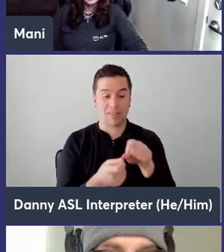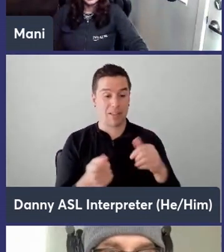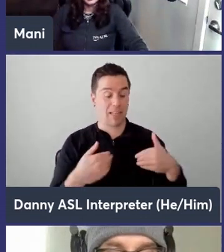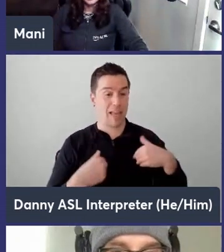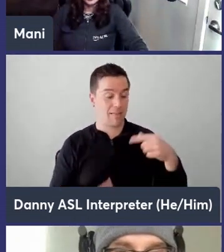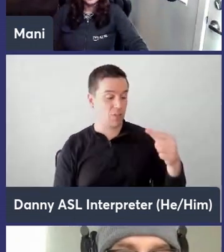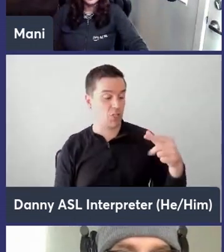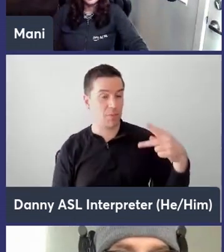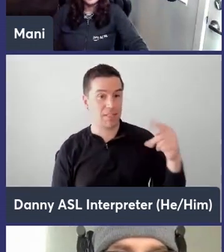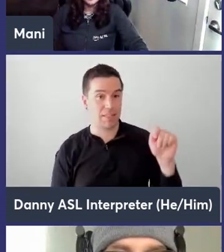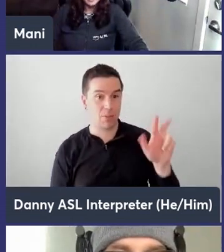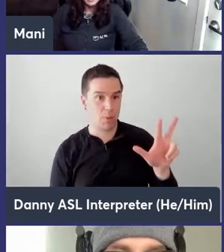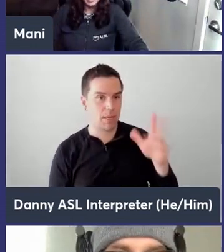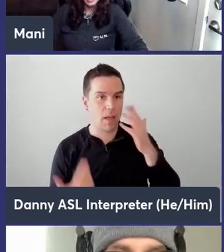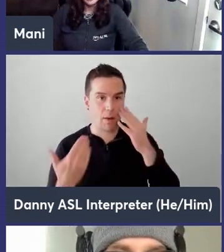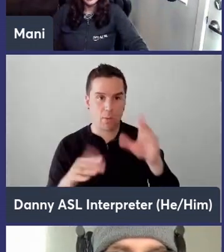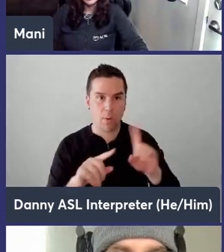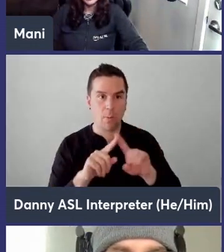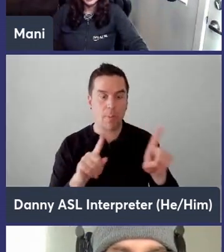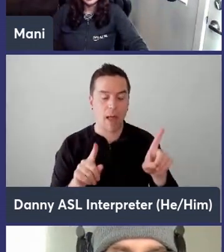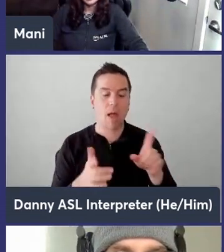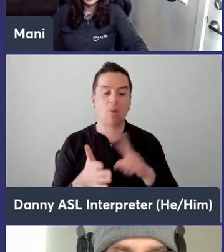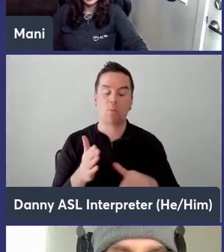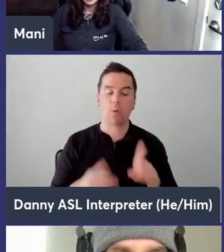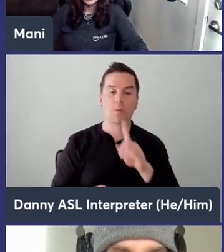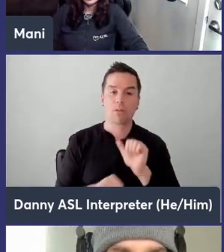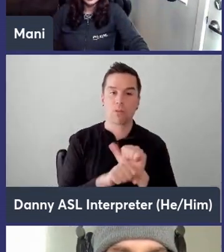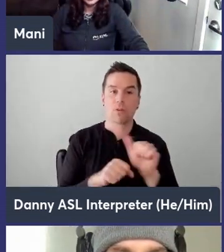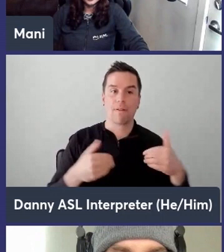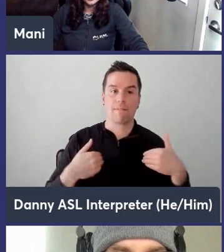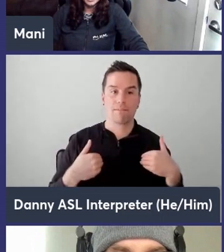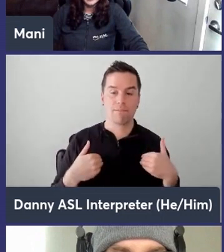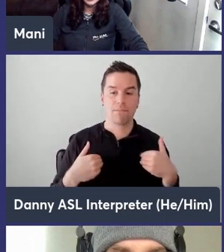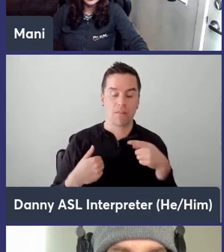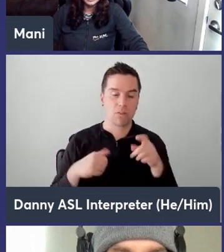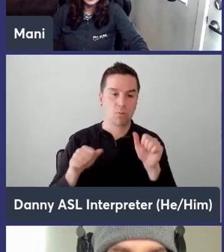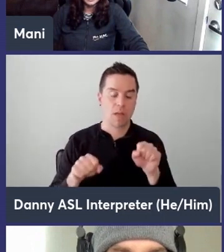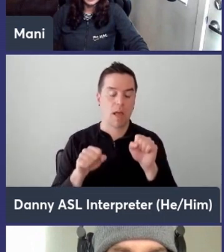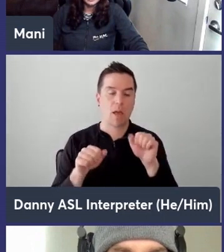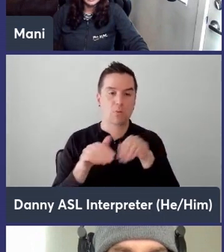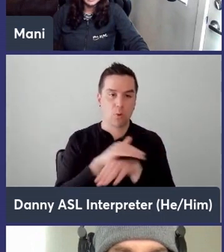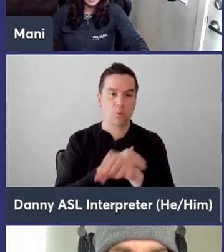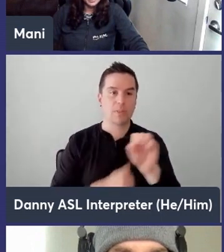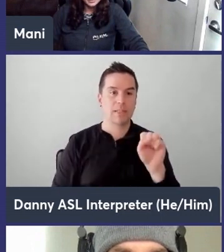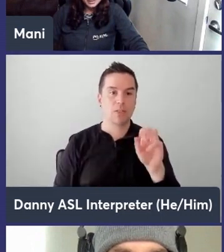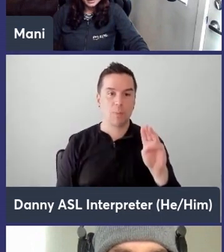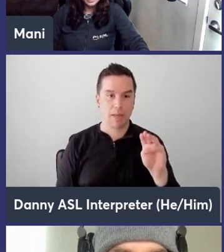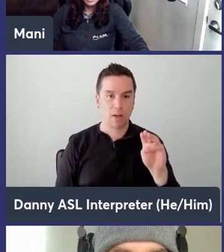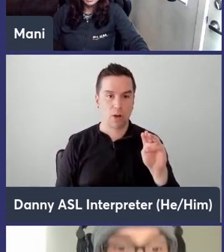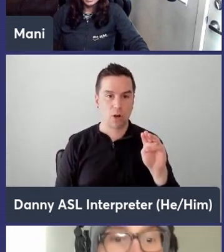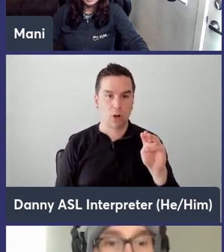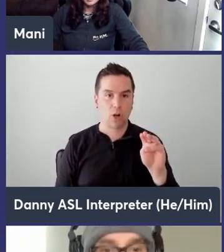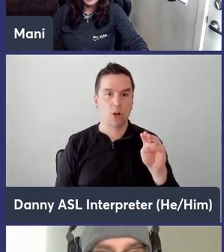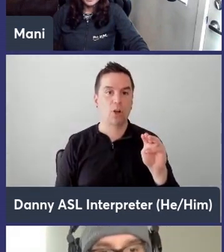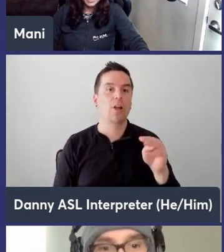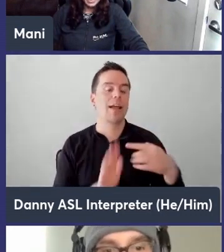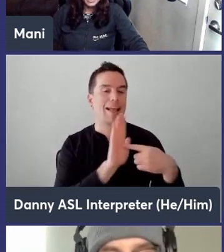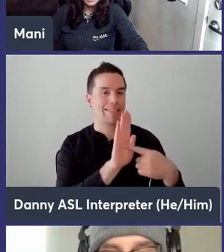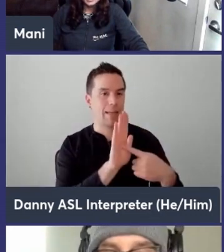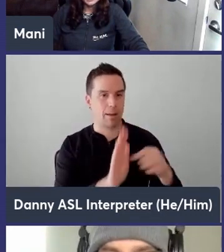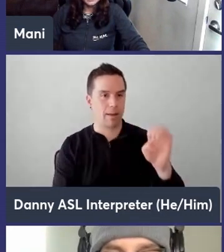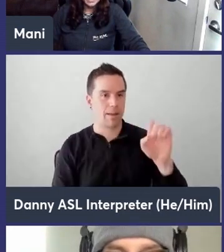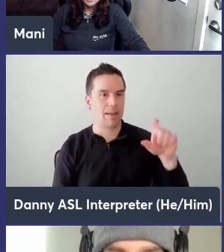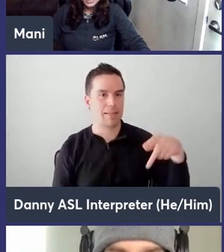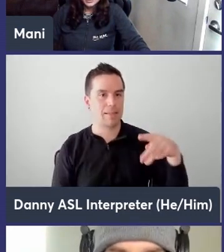but what we really have is you can actually go to Amazon SageMaker examples.